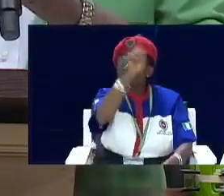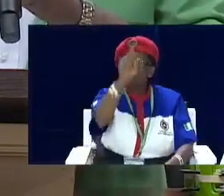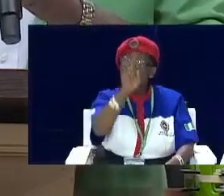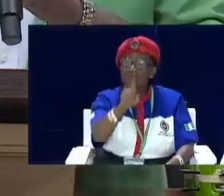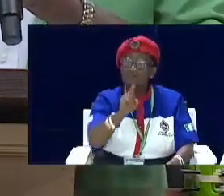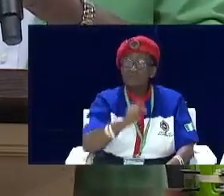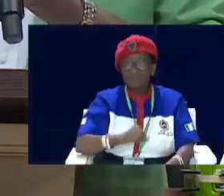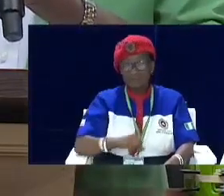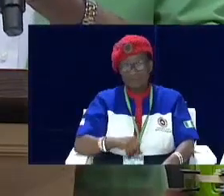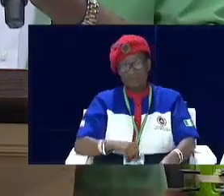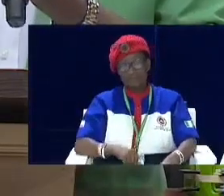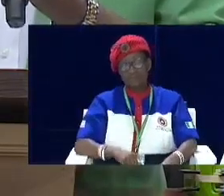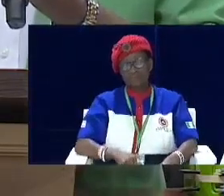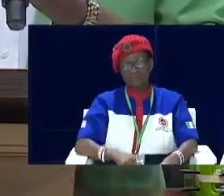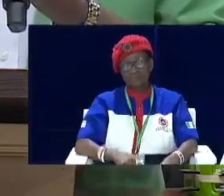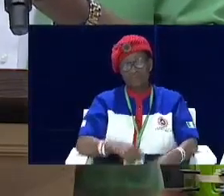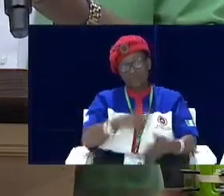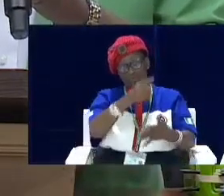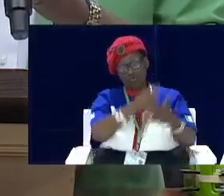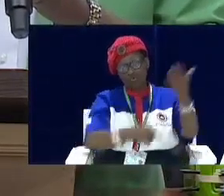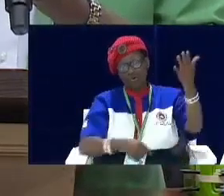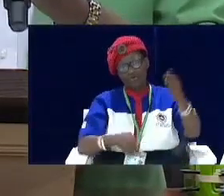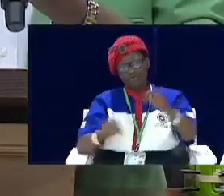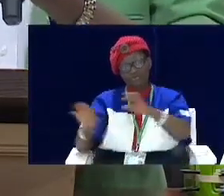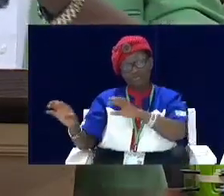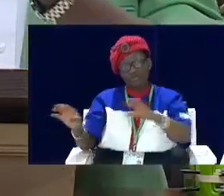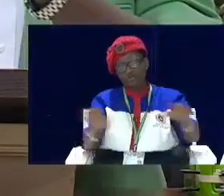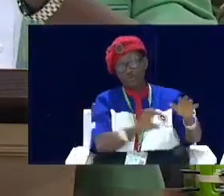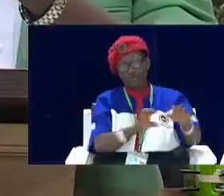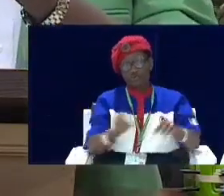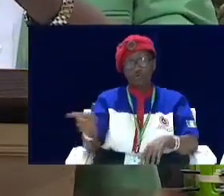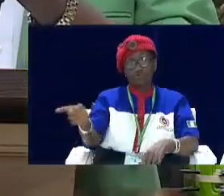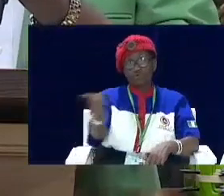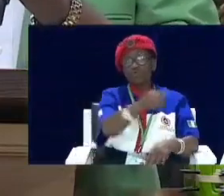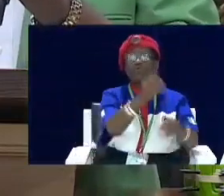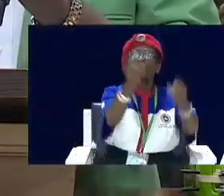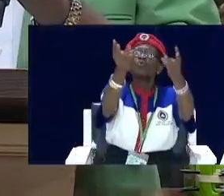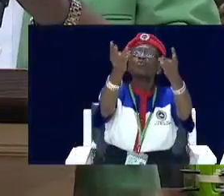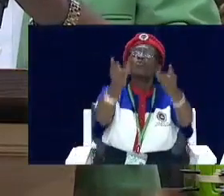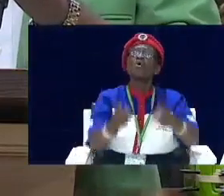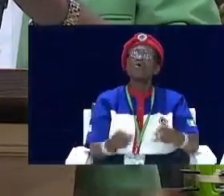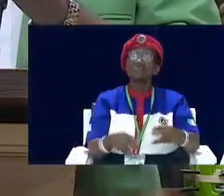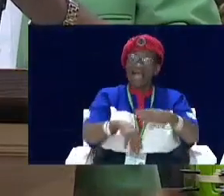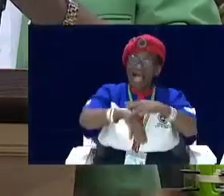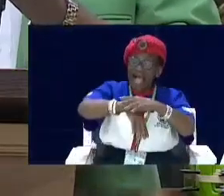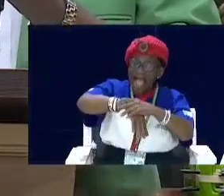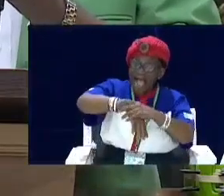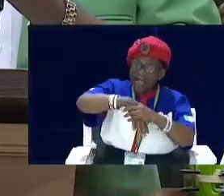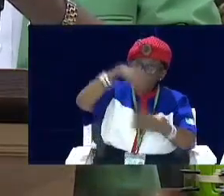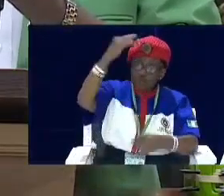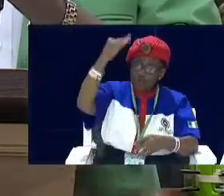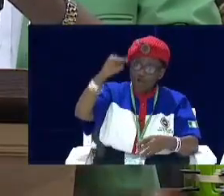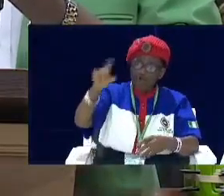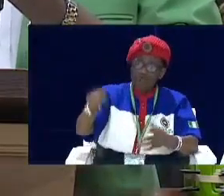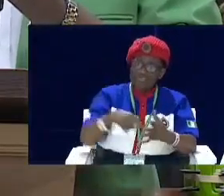What do you want out of this congress? Kilo to fe mu jade pato ninu ipago